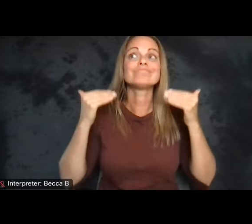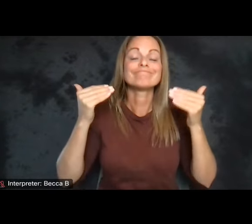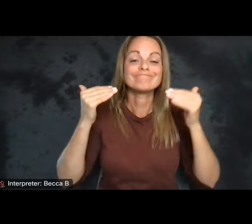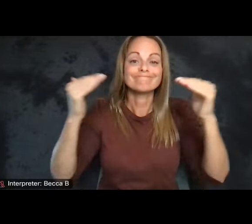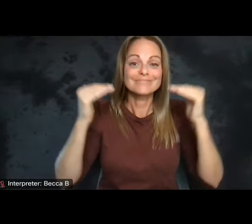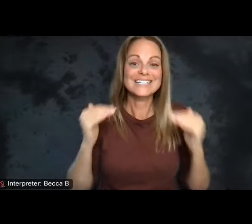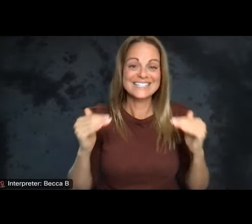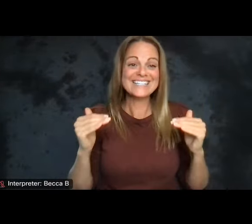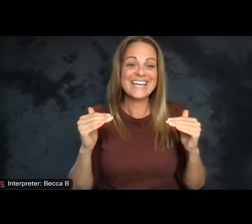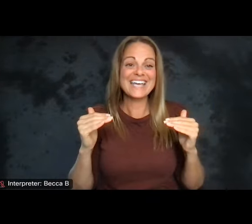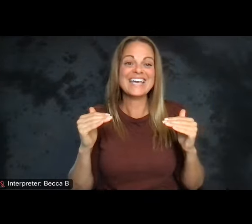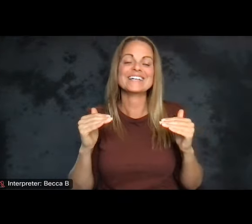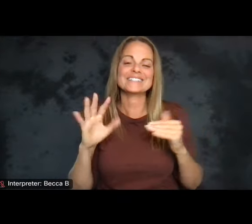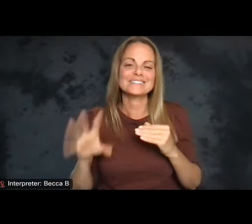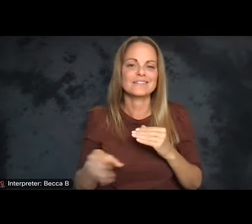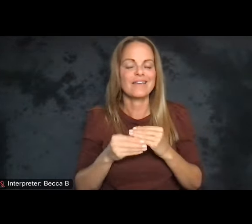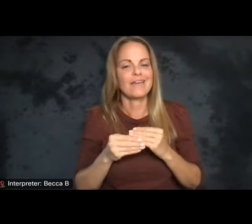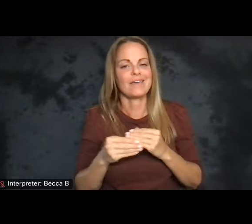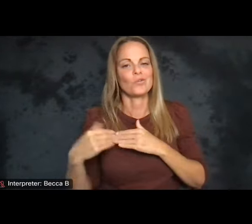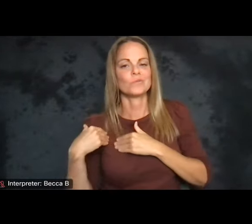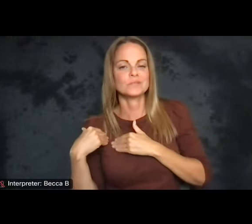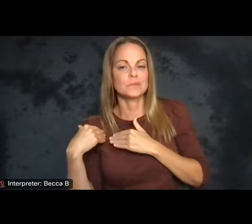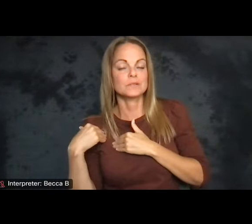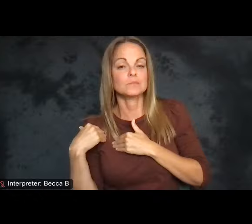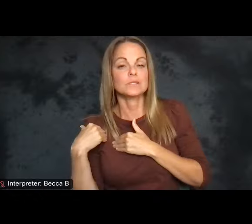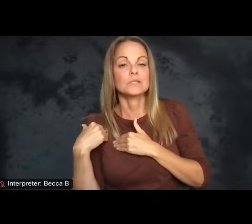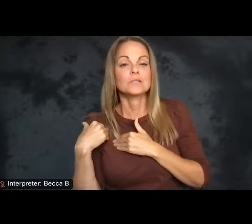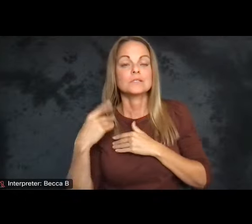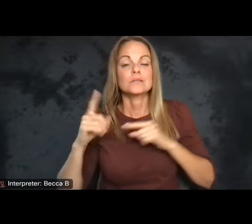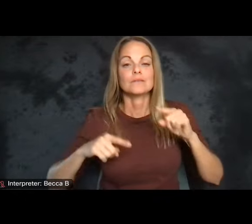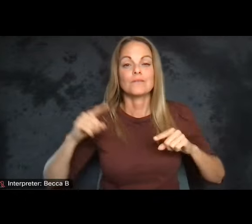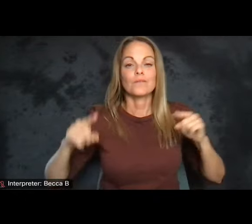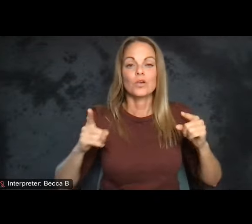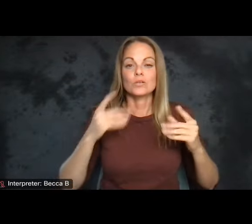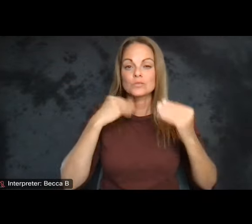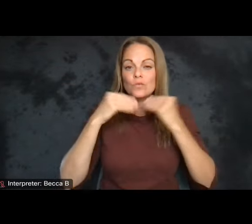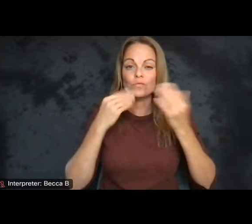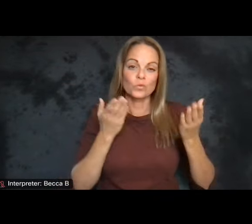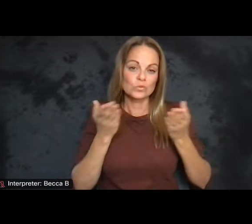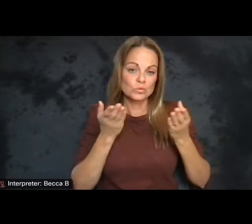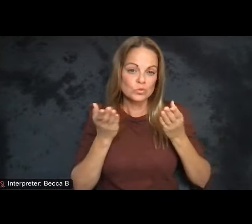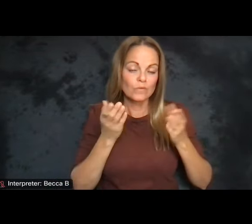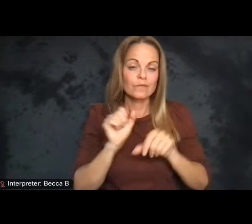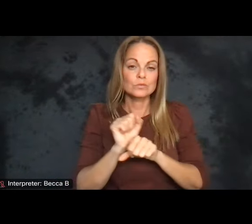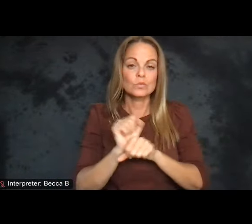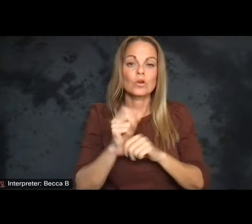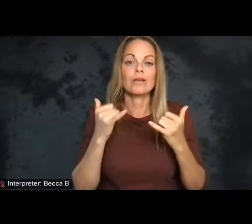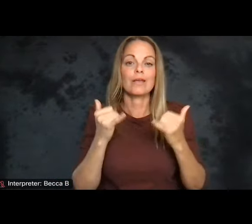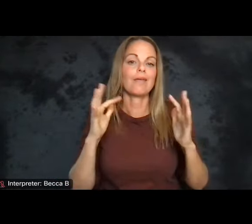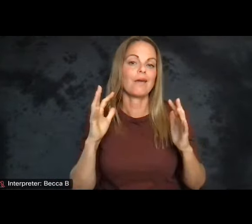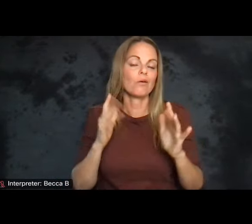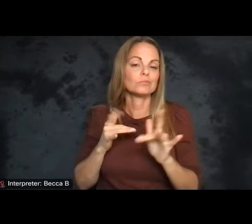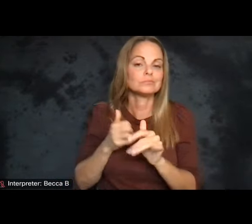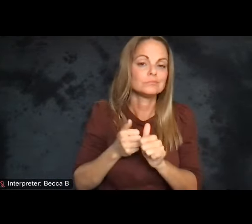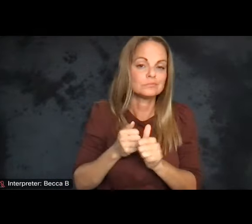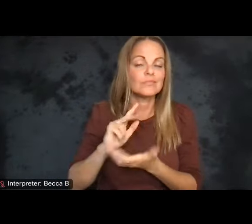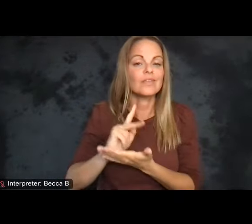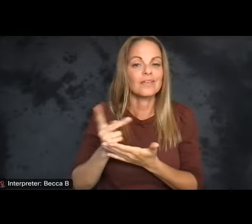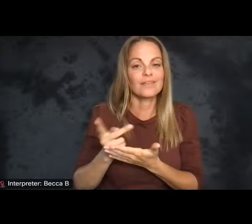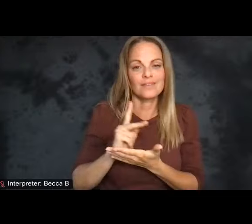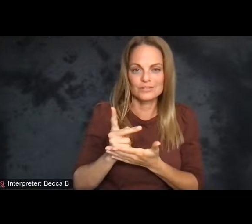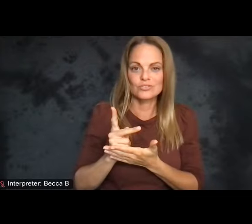taking on the added responsibilities of having the various food service folks to work there, and now to upgrade that kitchen. If